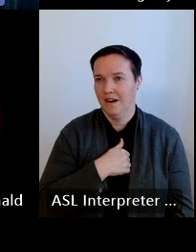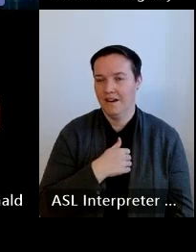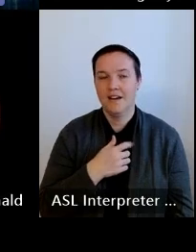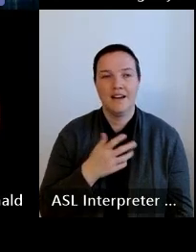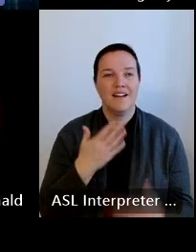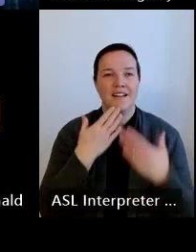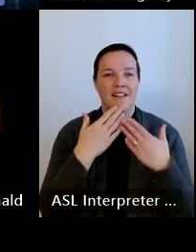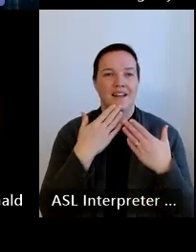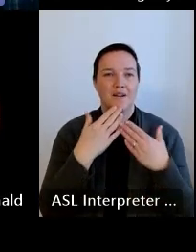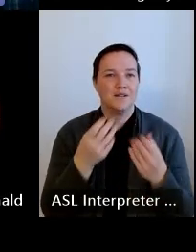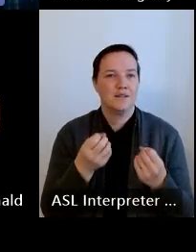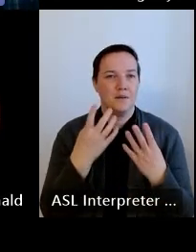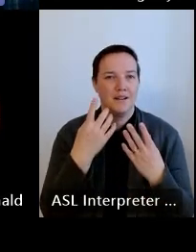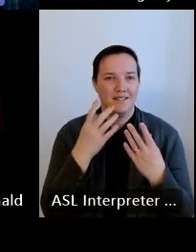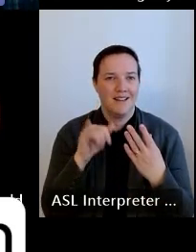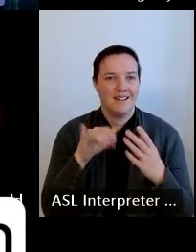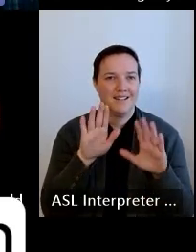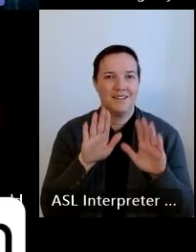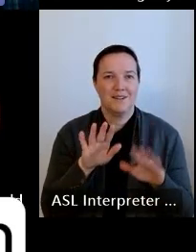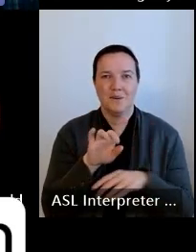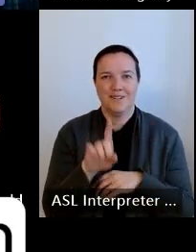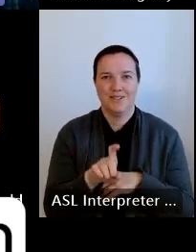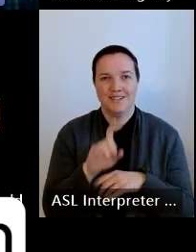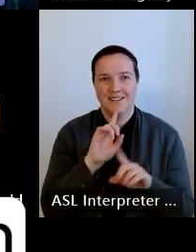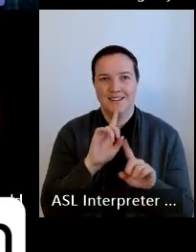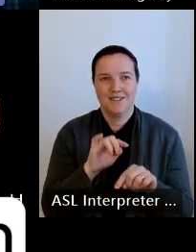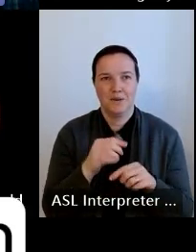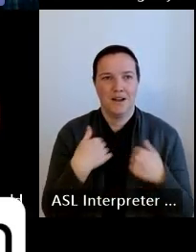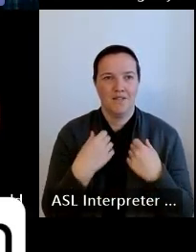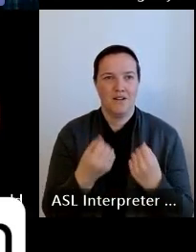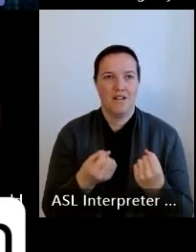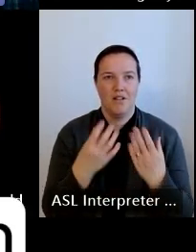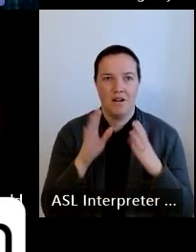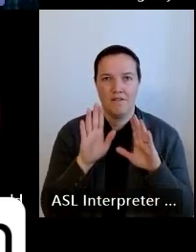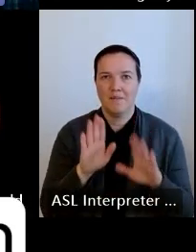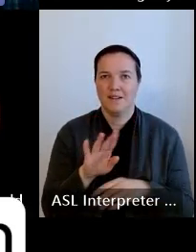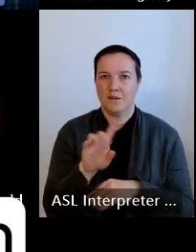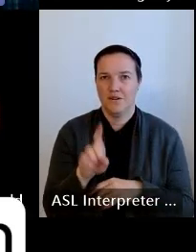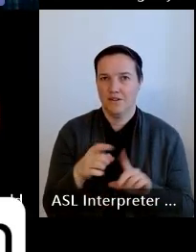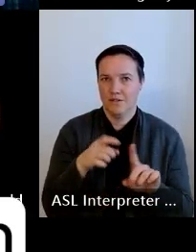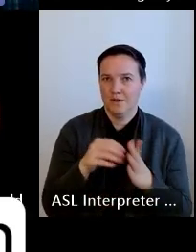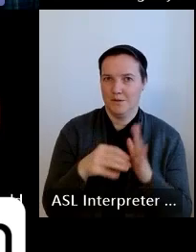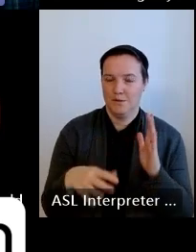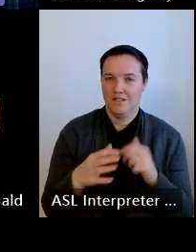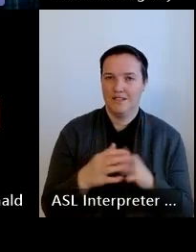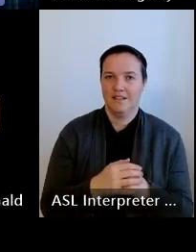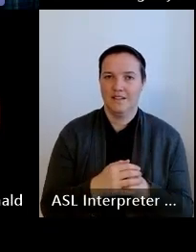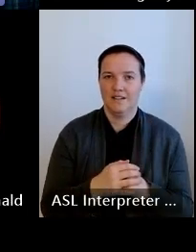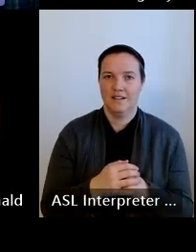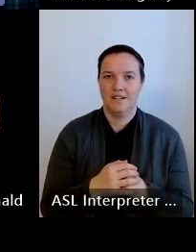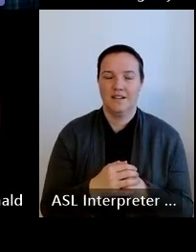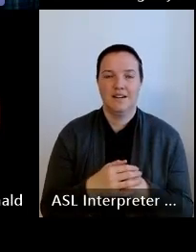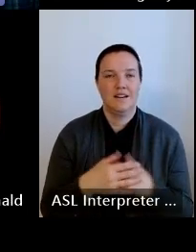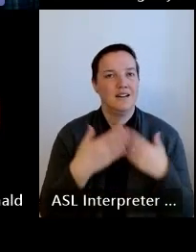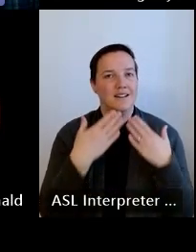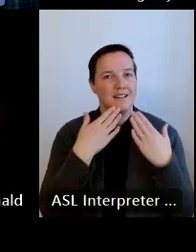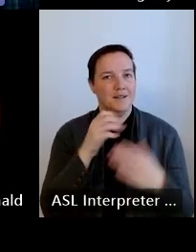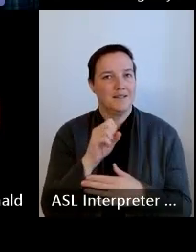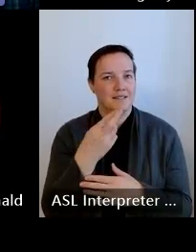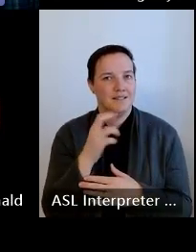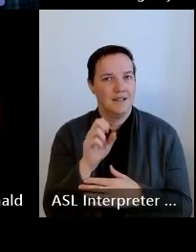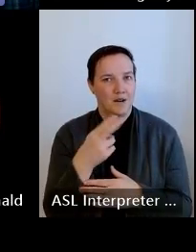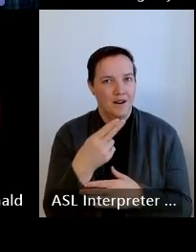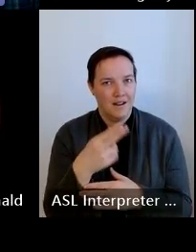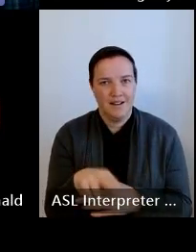much for that. It was an excellent question and answer. A lot of amazing questions from our students. And thanks to Sarah and Nick